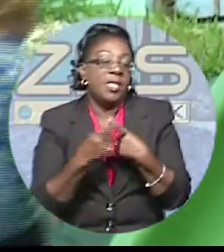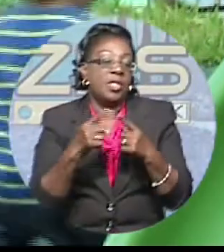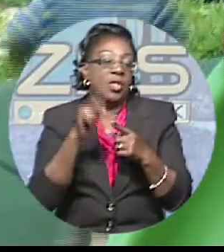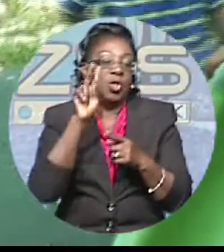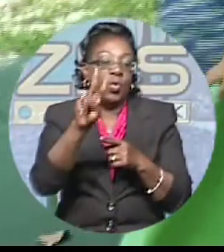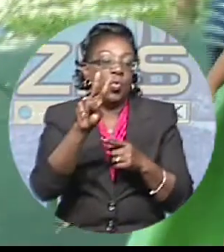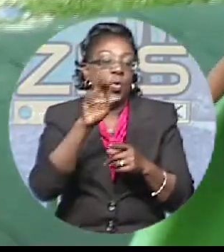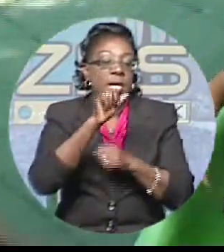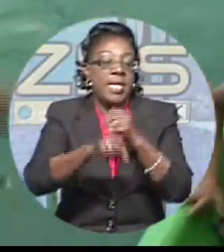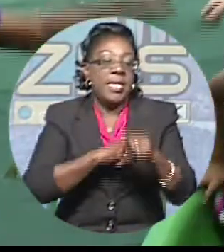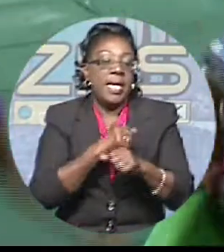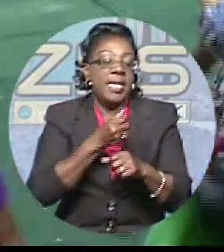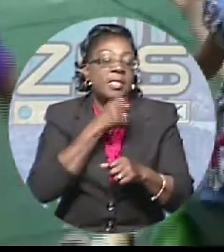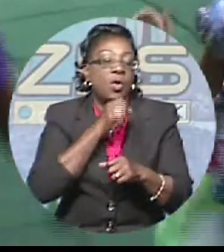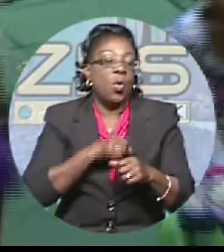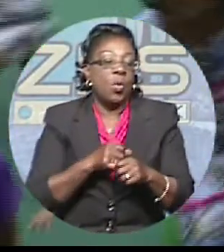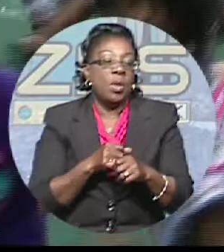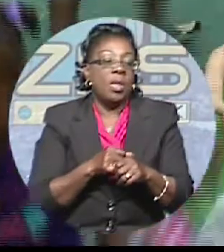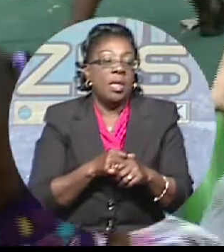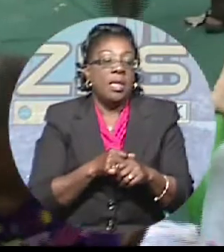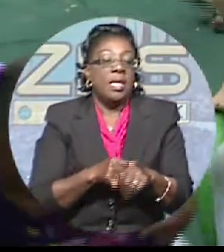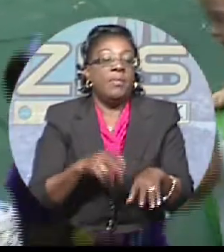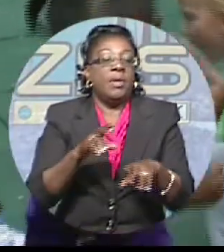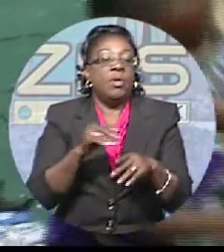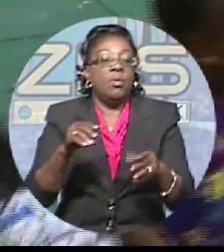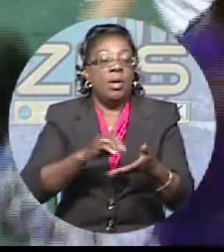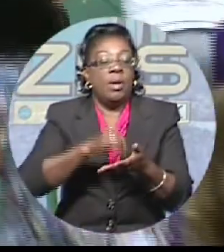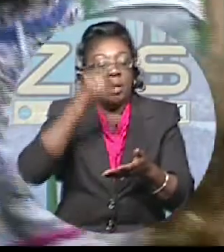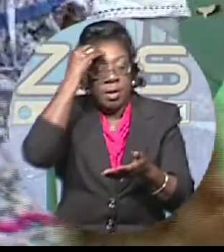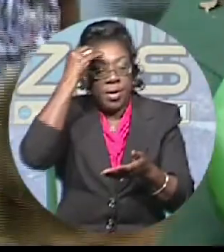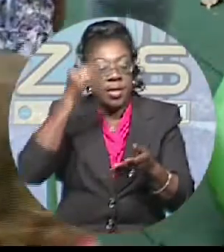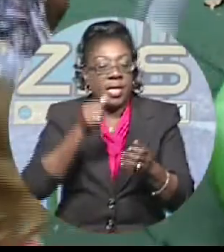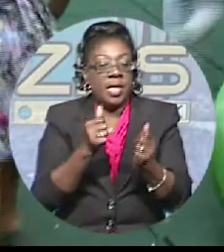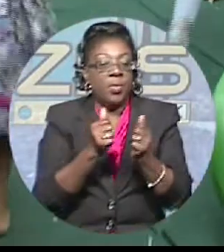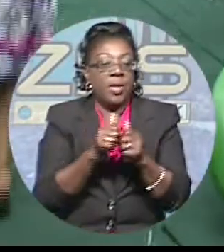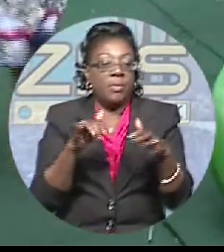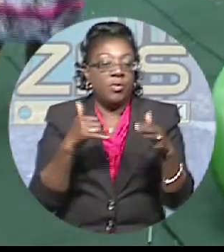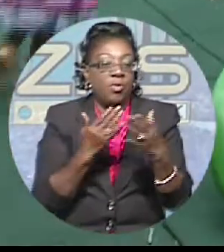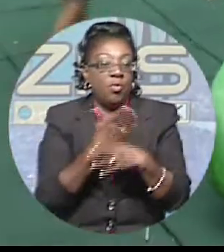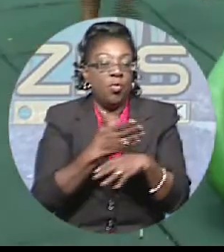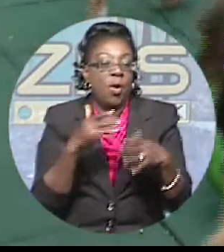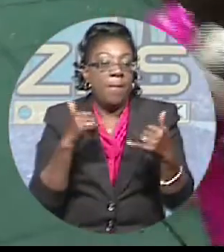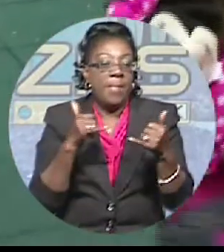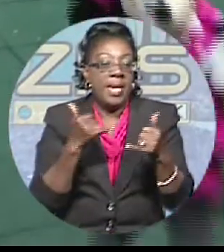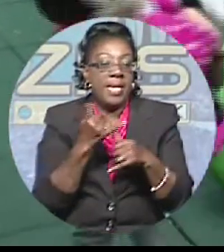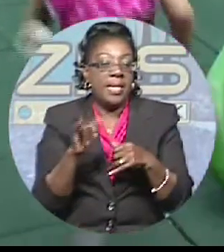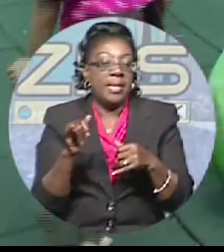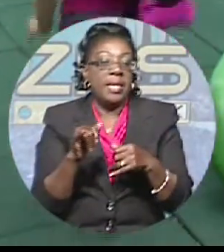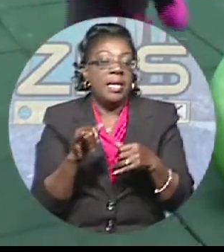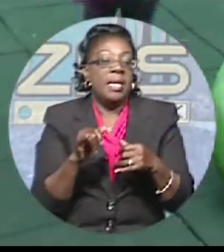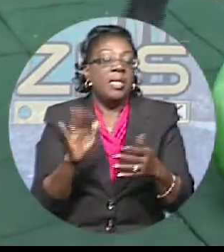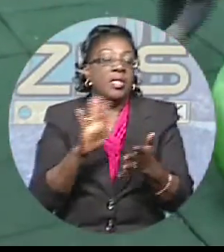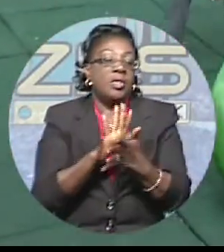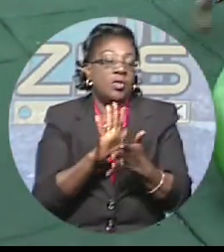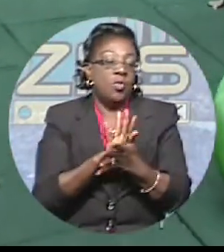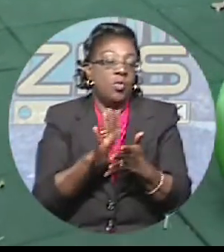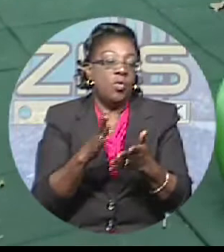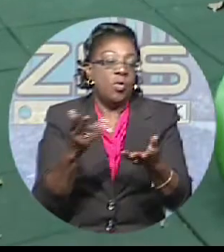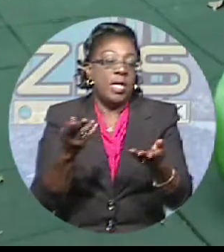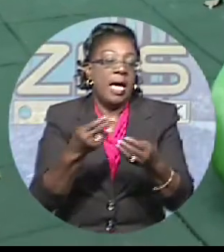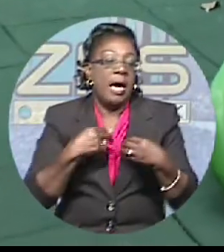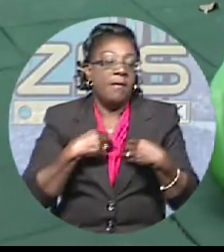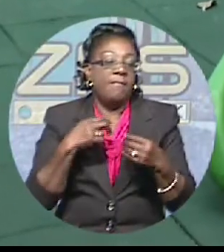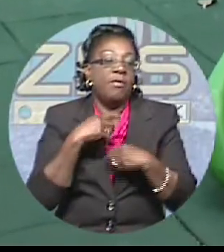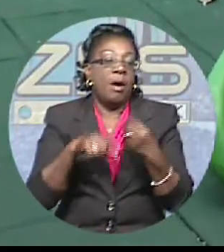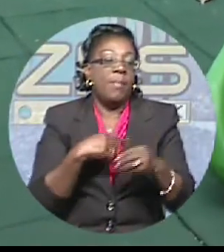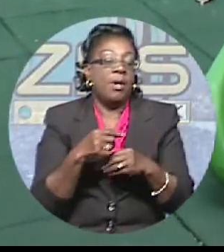Village Road will go a long way in focusing on the language development of some 17 enrolled students. The facility can accommodate up to 30